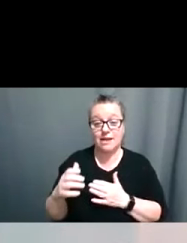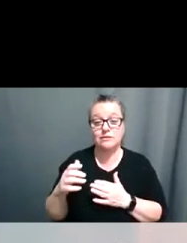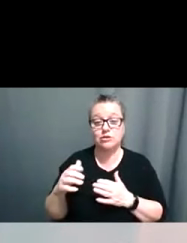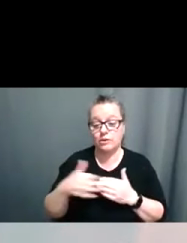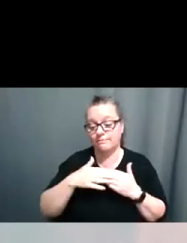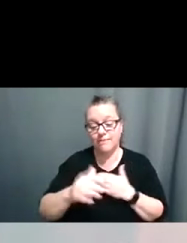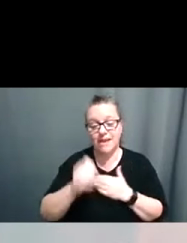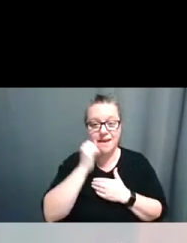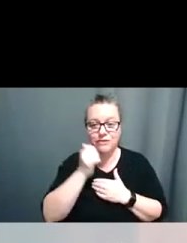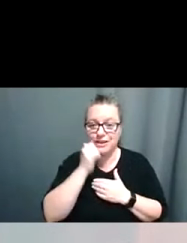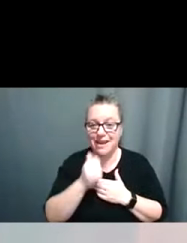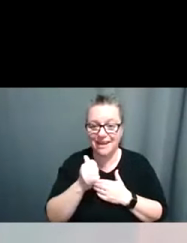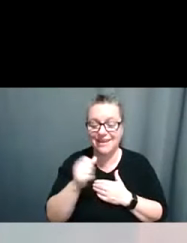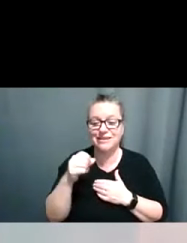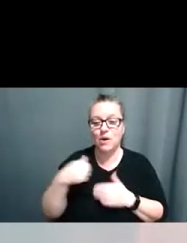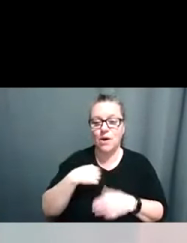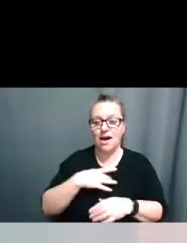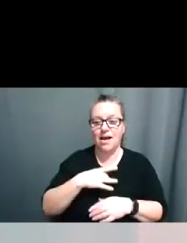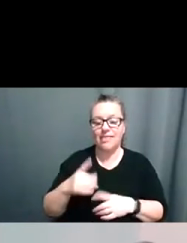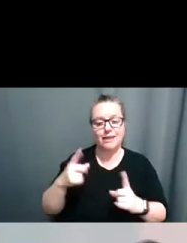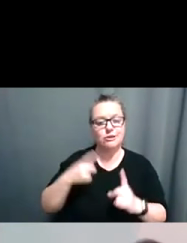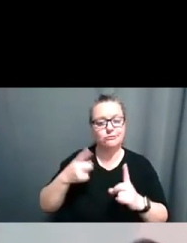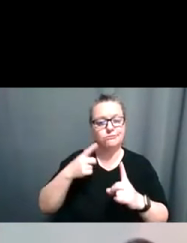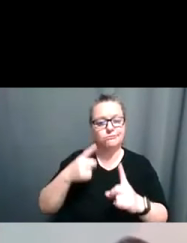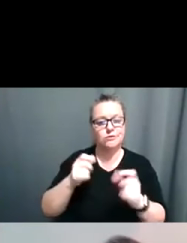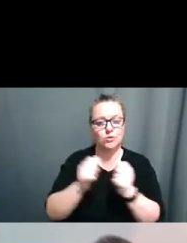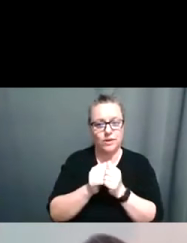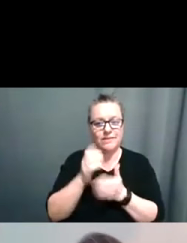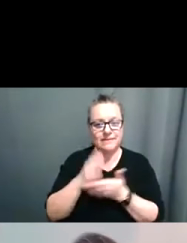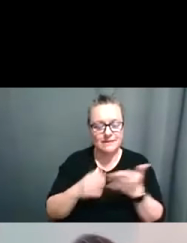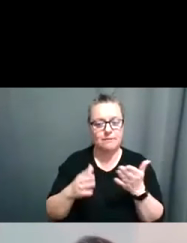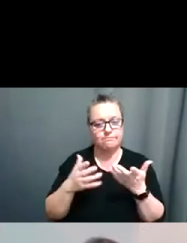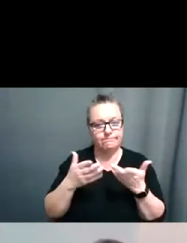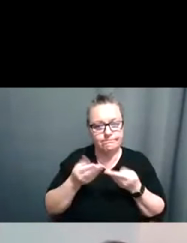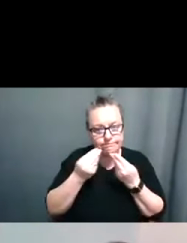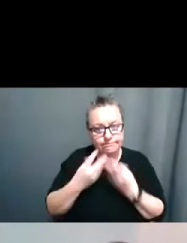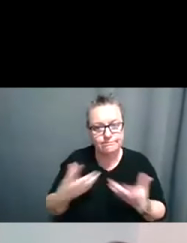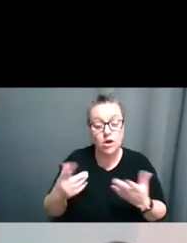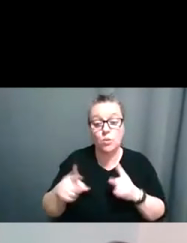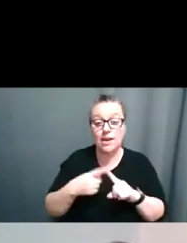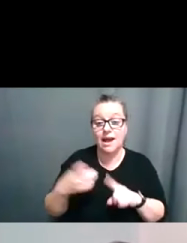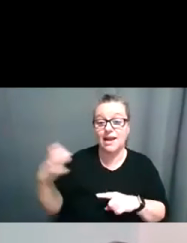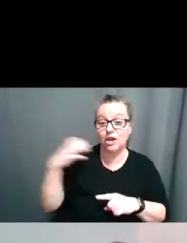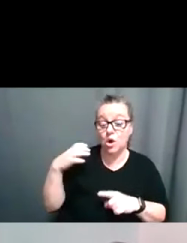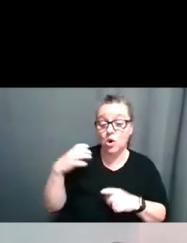rest of my life. So I like to move toward it with some dispatch. When I coach leaders about giving feedback,